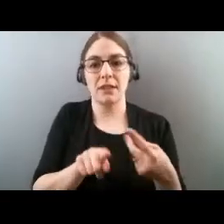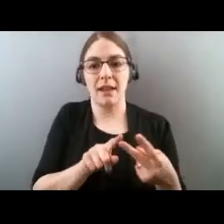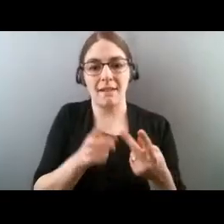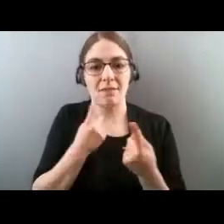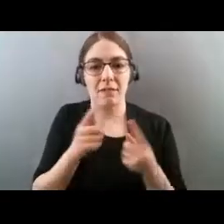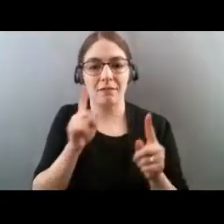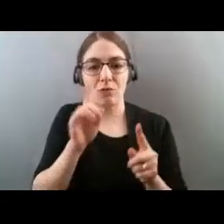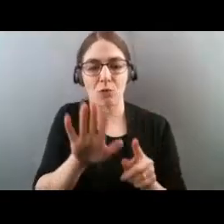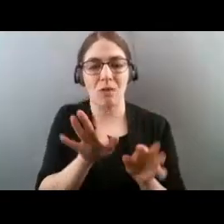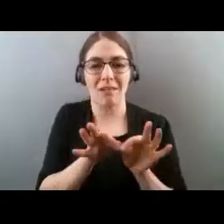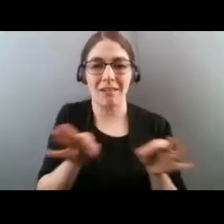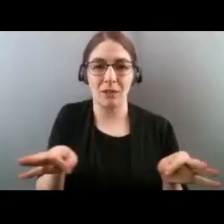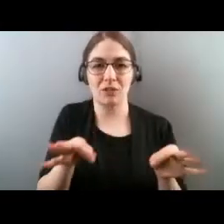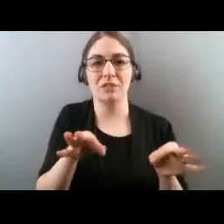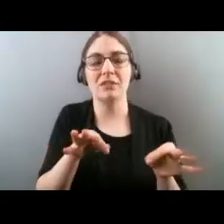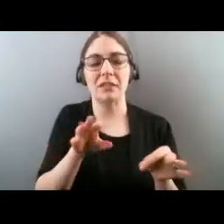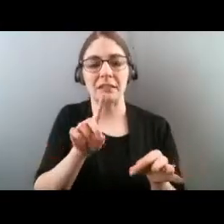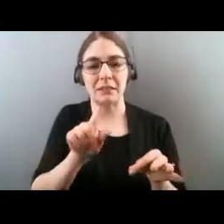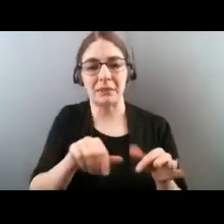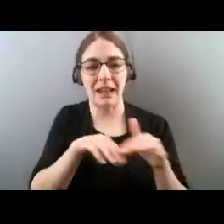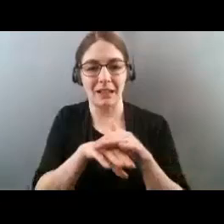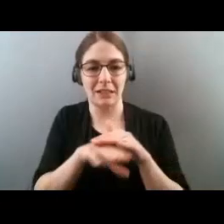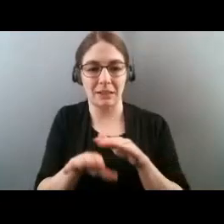and disability access plan?